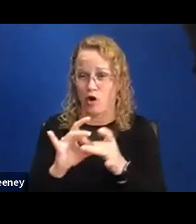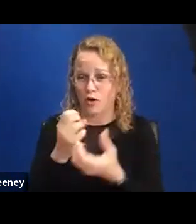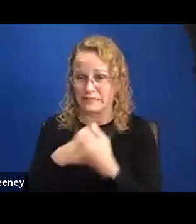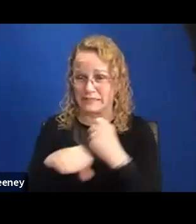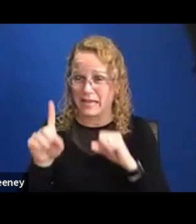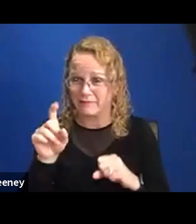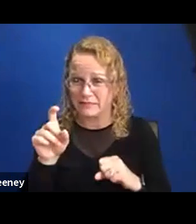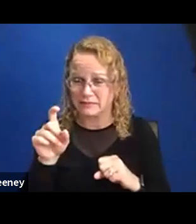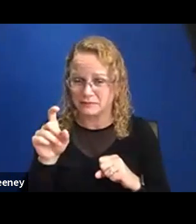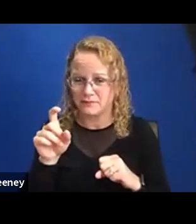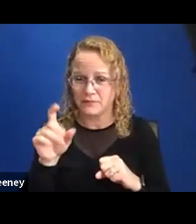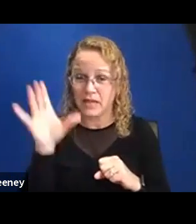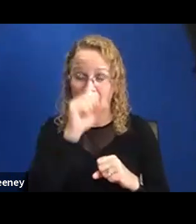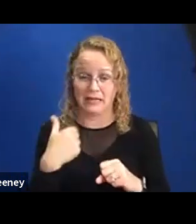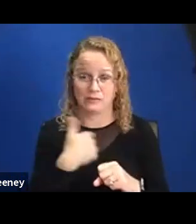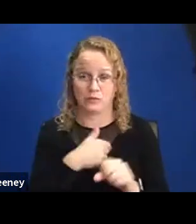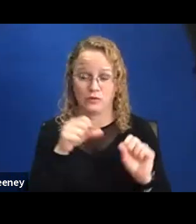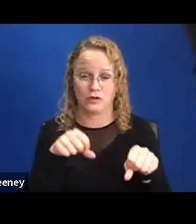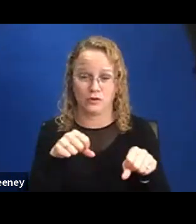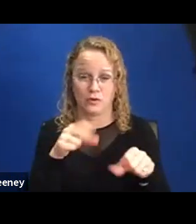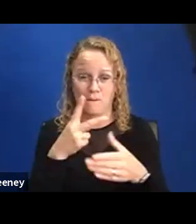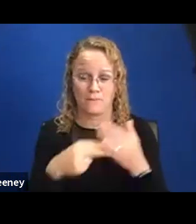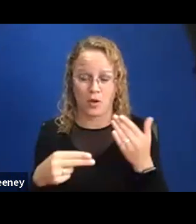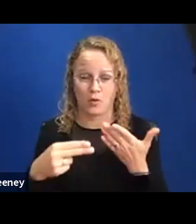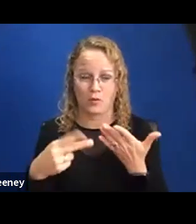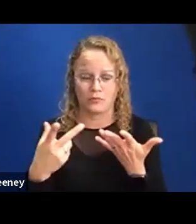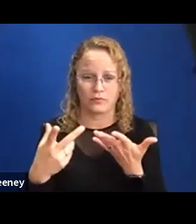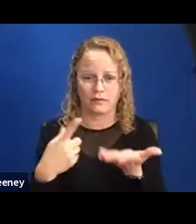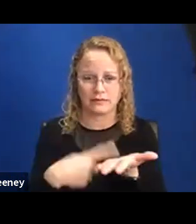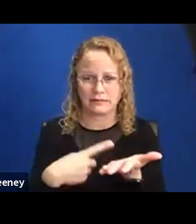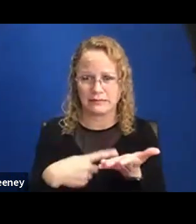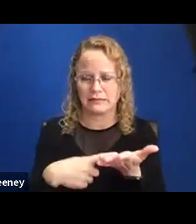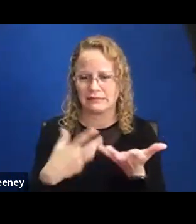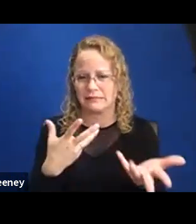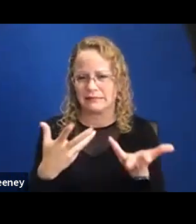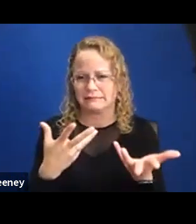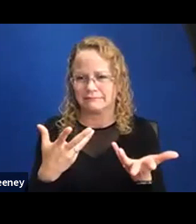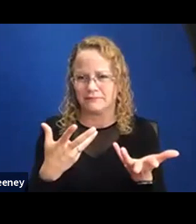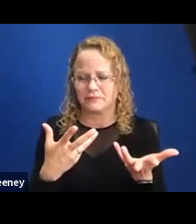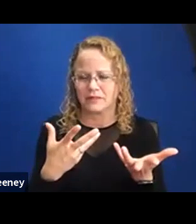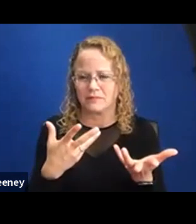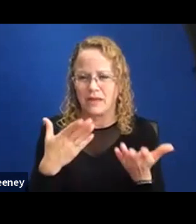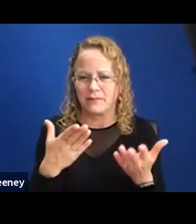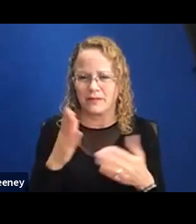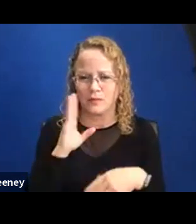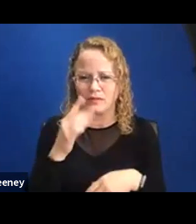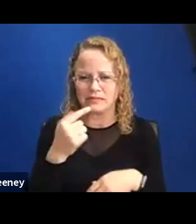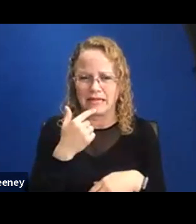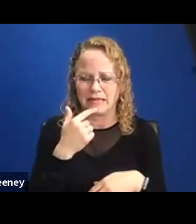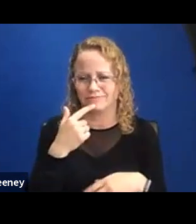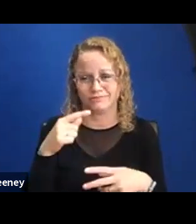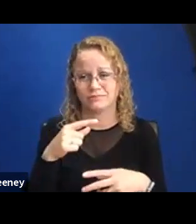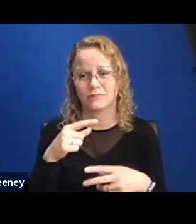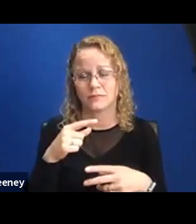And I guess we could both get into a box of saying they're extremely safe